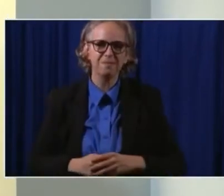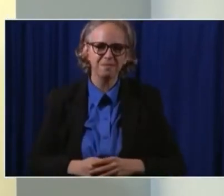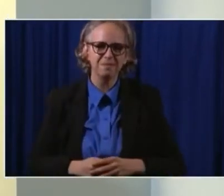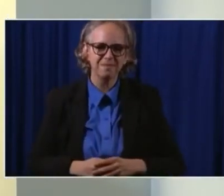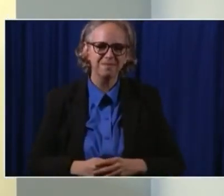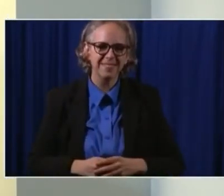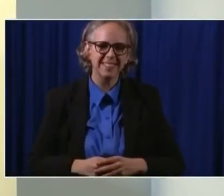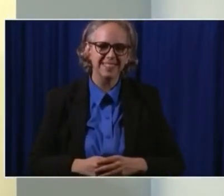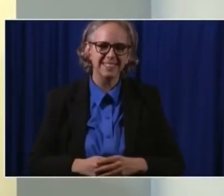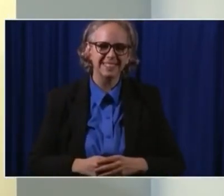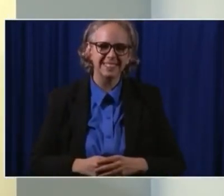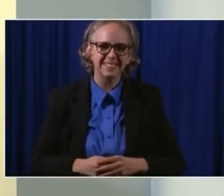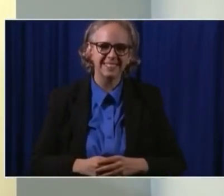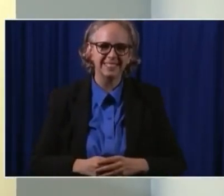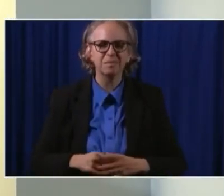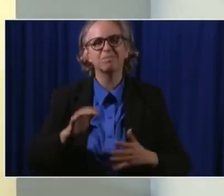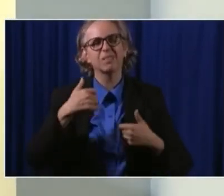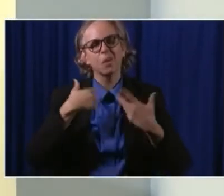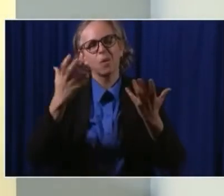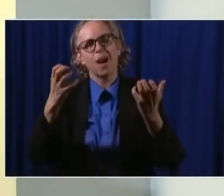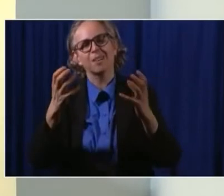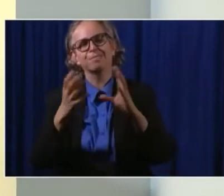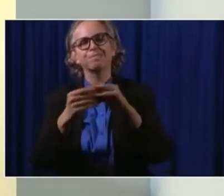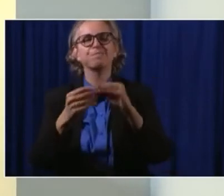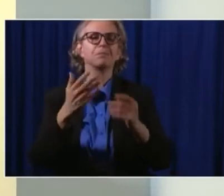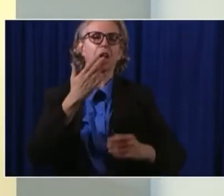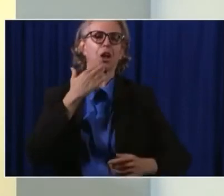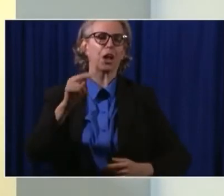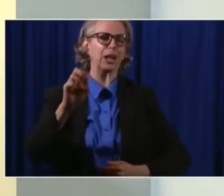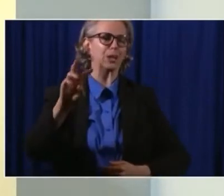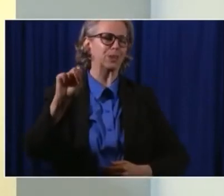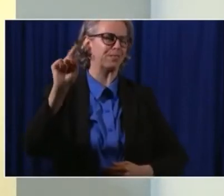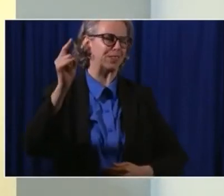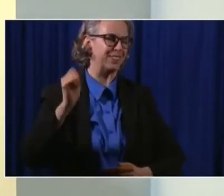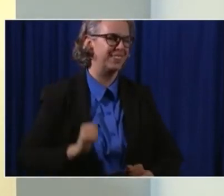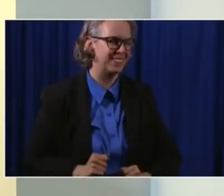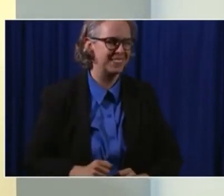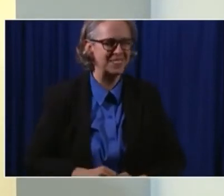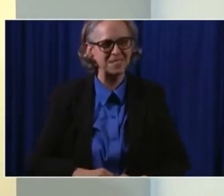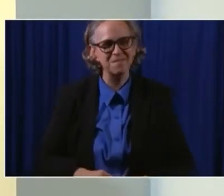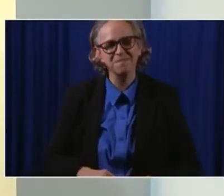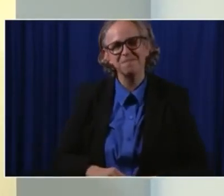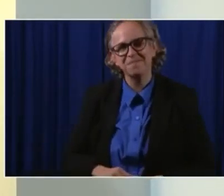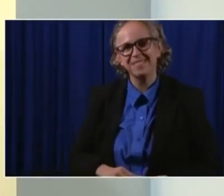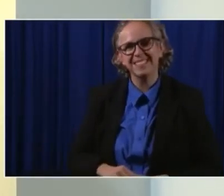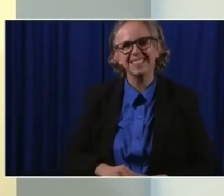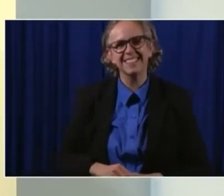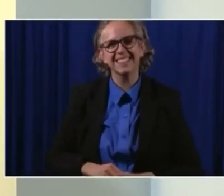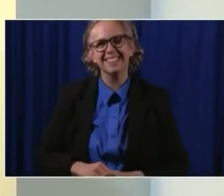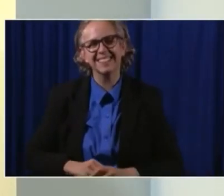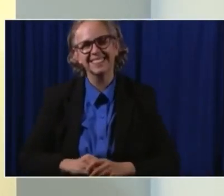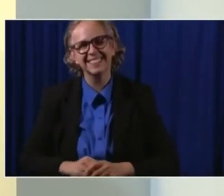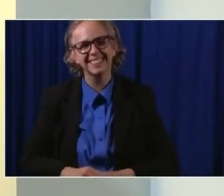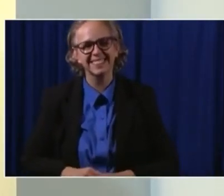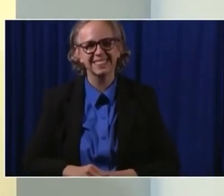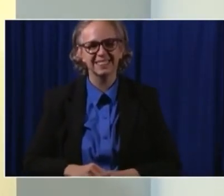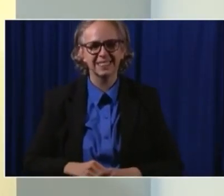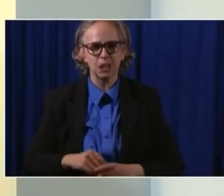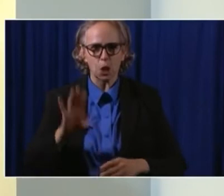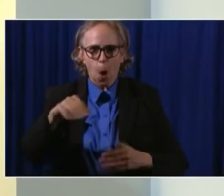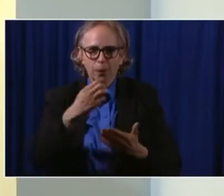I'm going to share a little good news, I guess is the way to say it. Talking about the economic